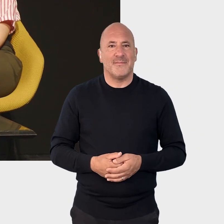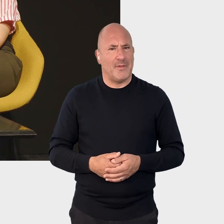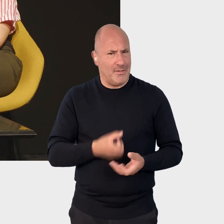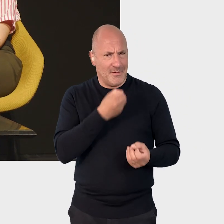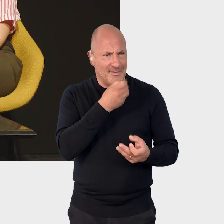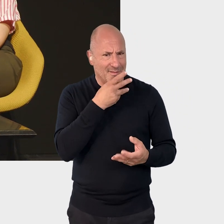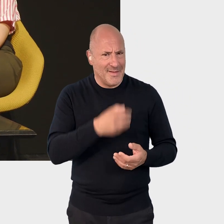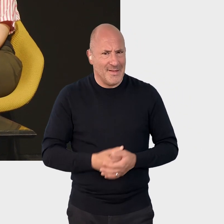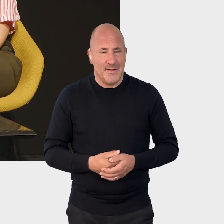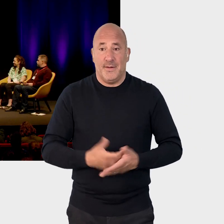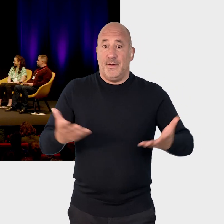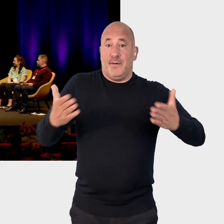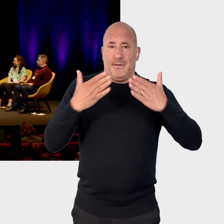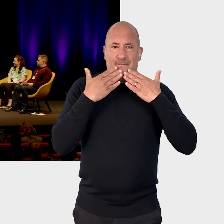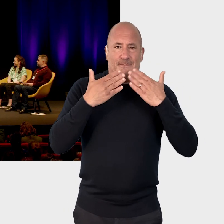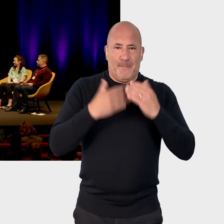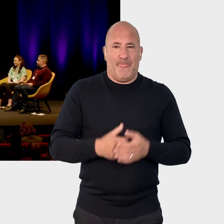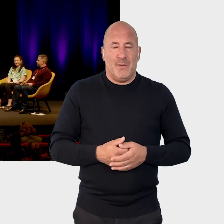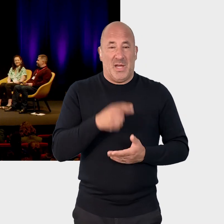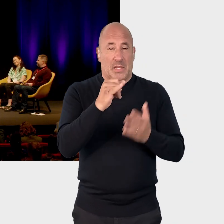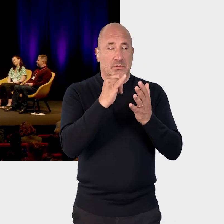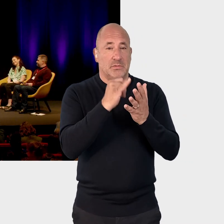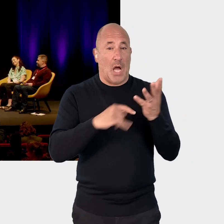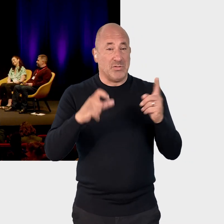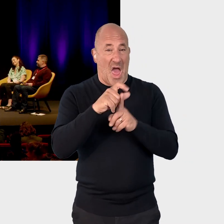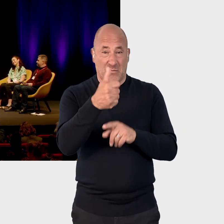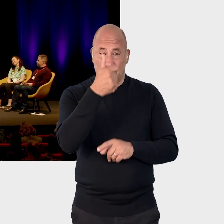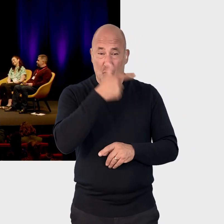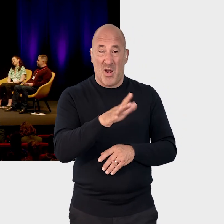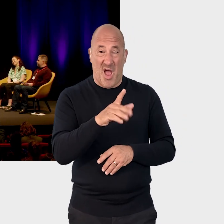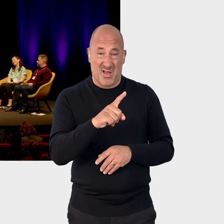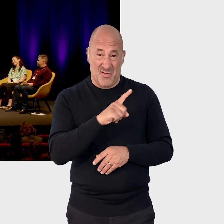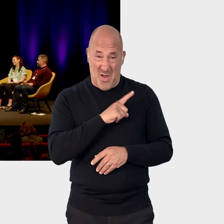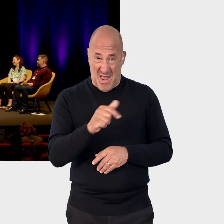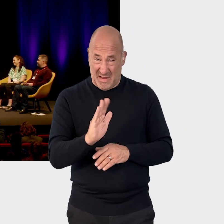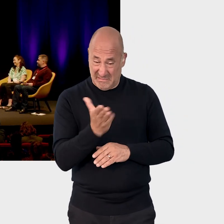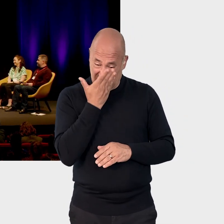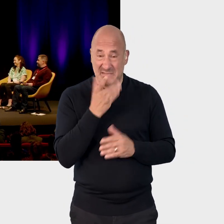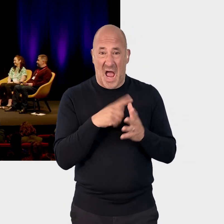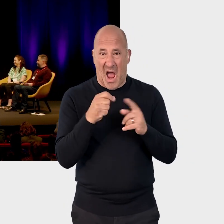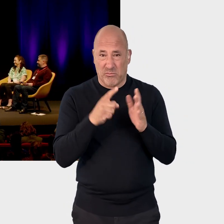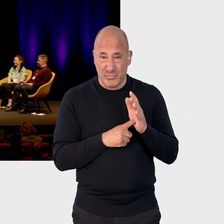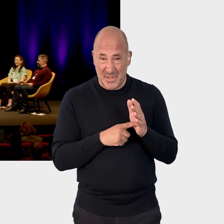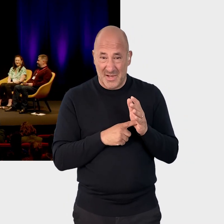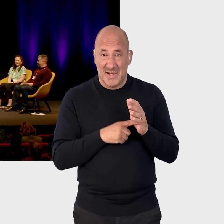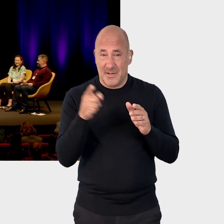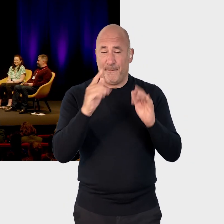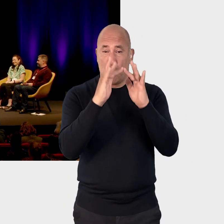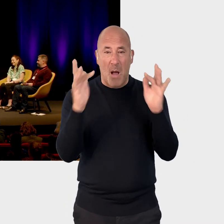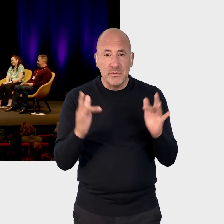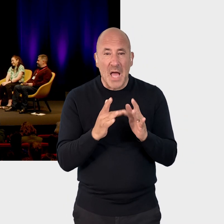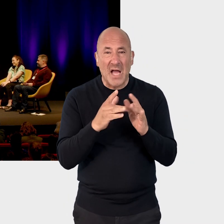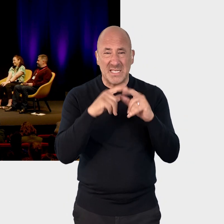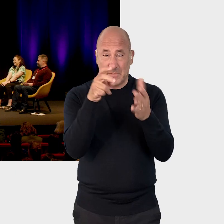as part of that work. Great, brilliant. Well, thank you very much. Really good luck in Sunderland, because it's like imminent at the end